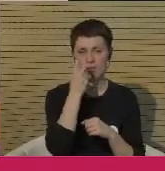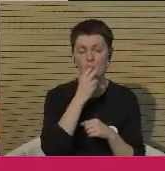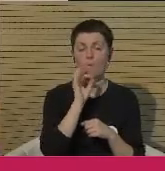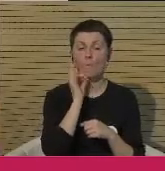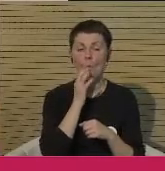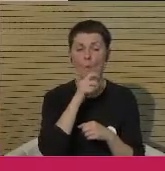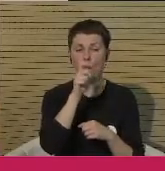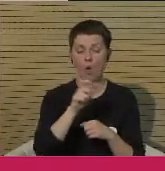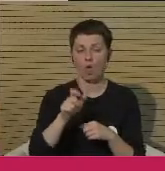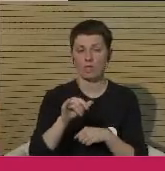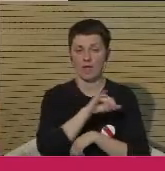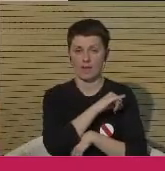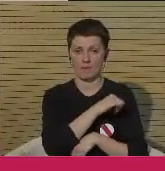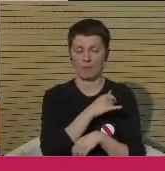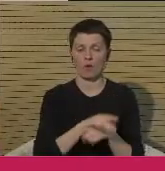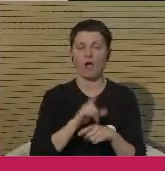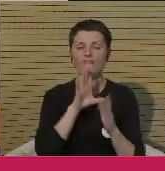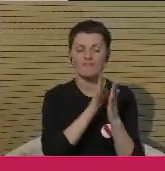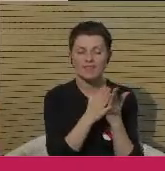has very strong,